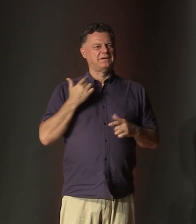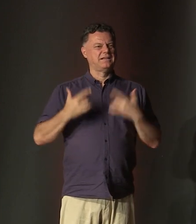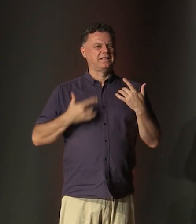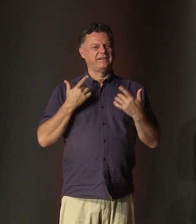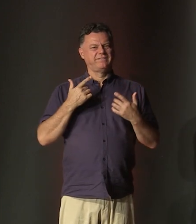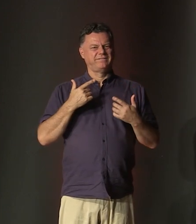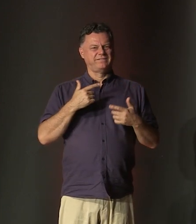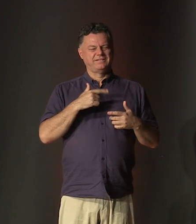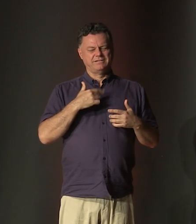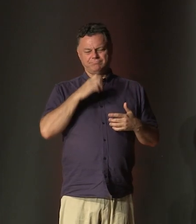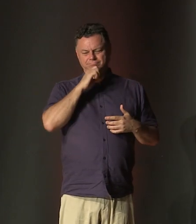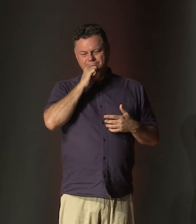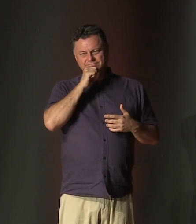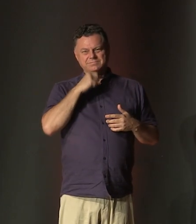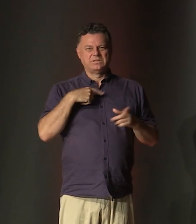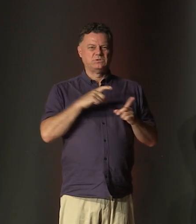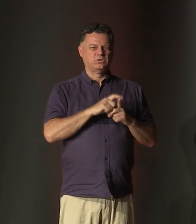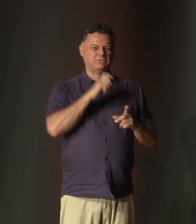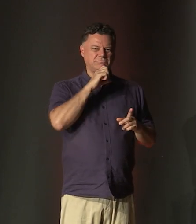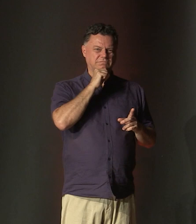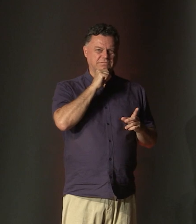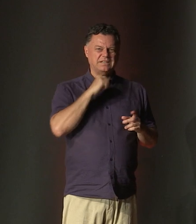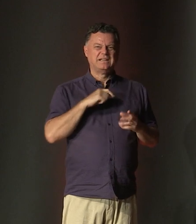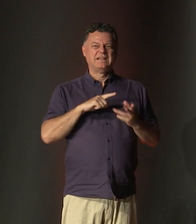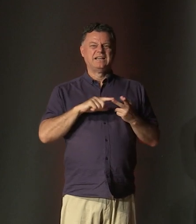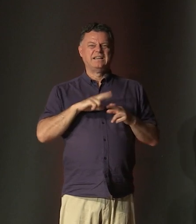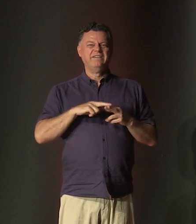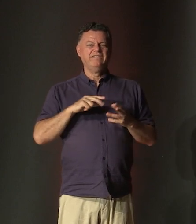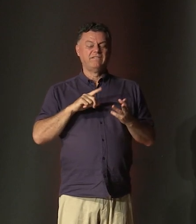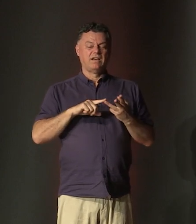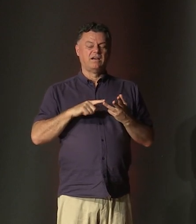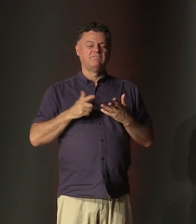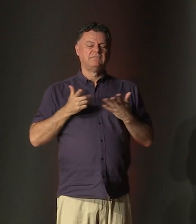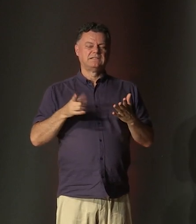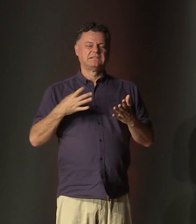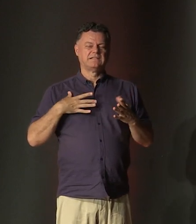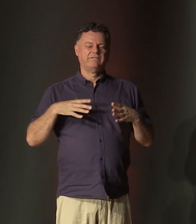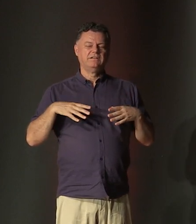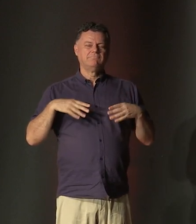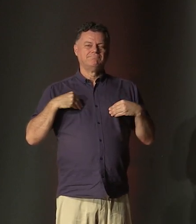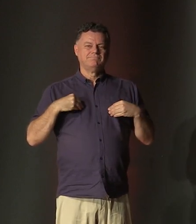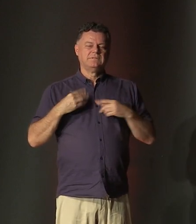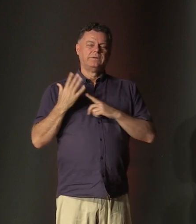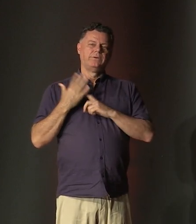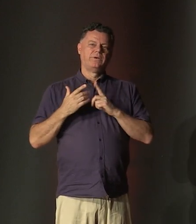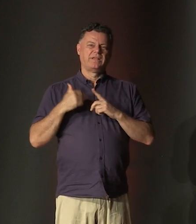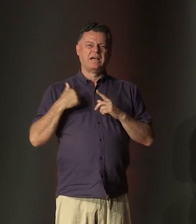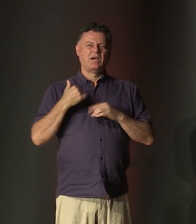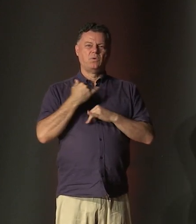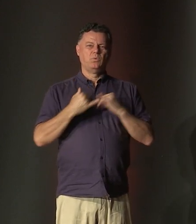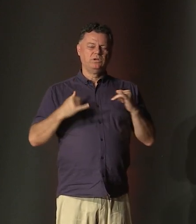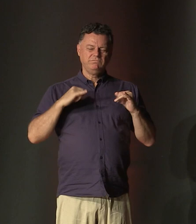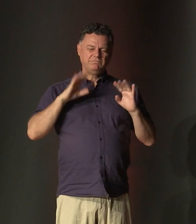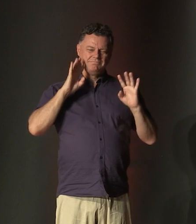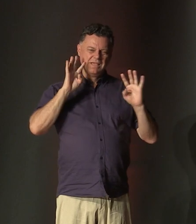were suffering, then I would experience too much distress, too much grief, and it would all just be too